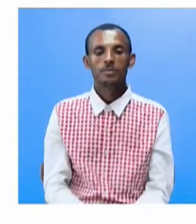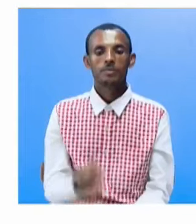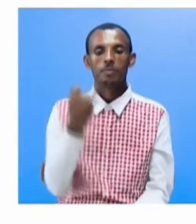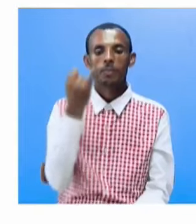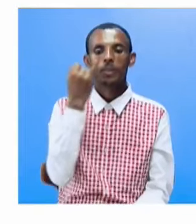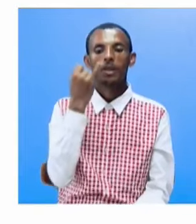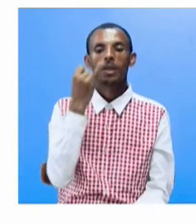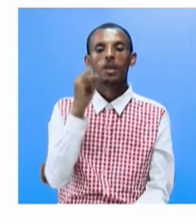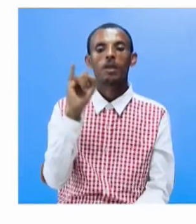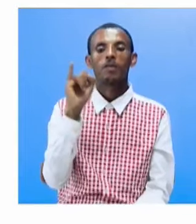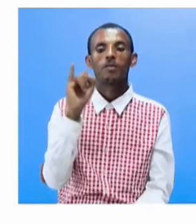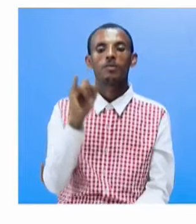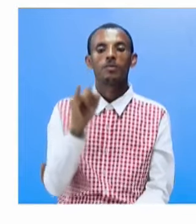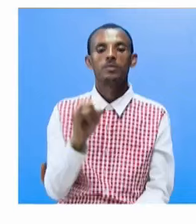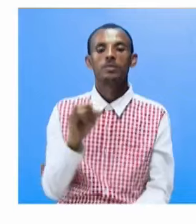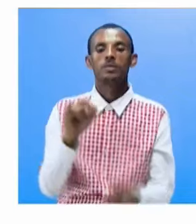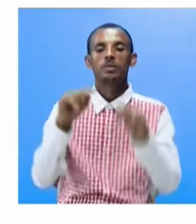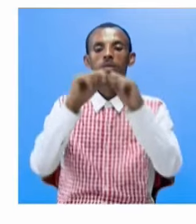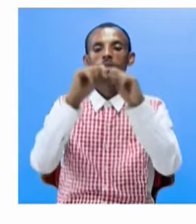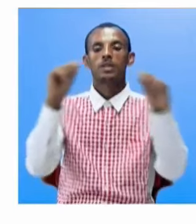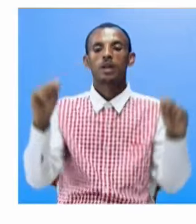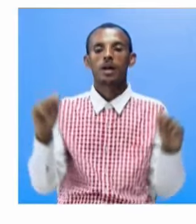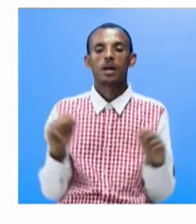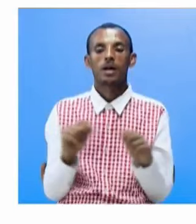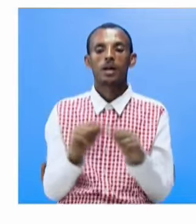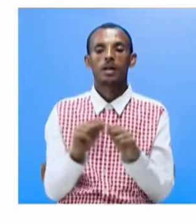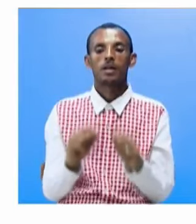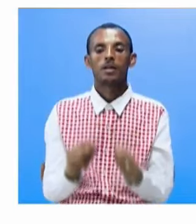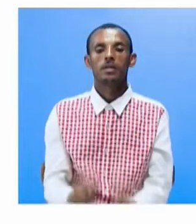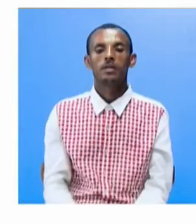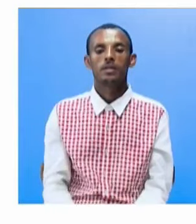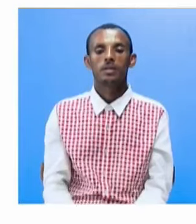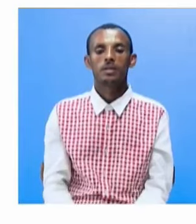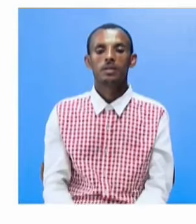If triangle